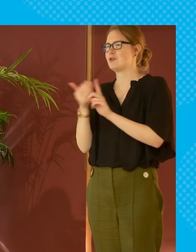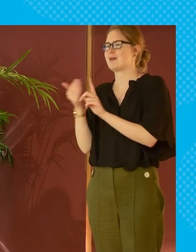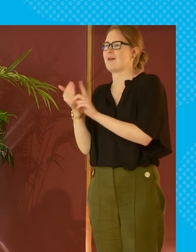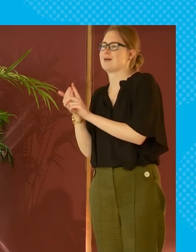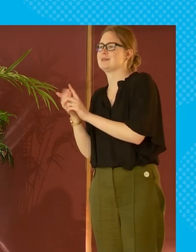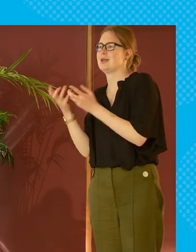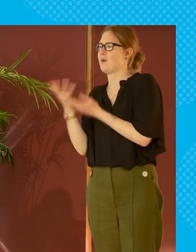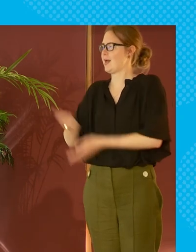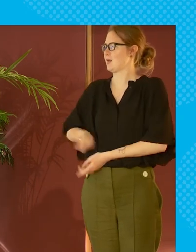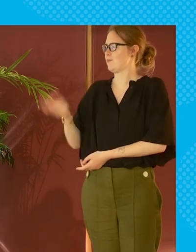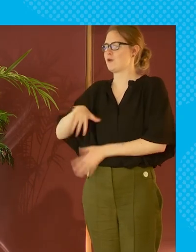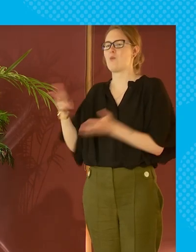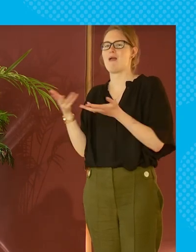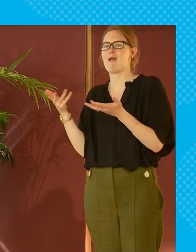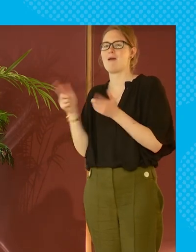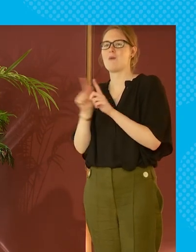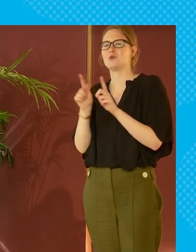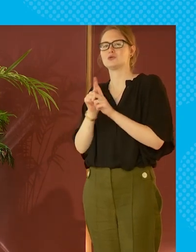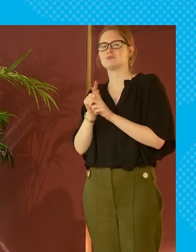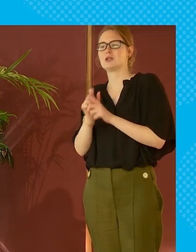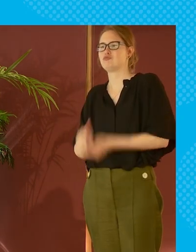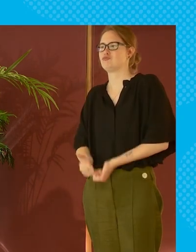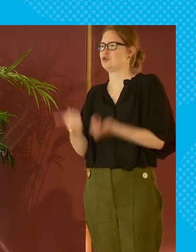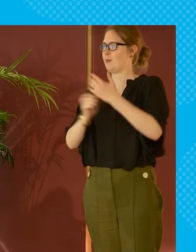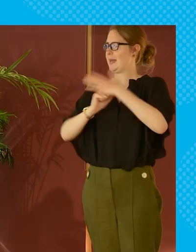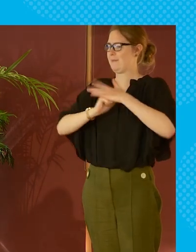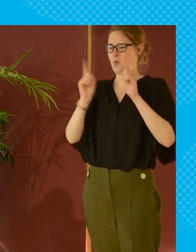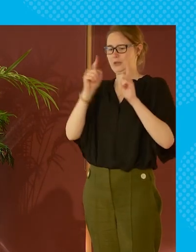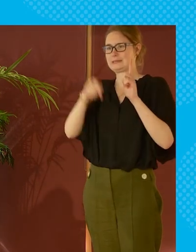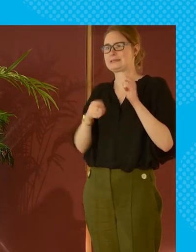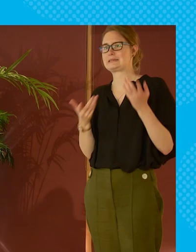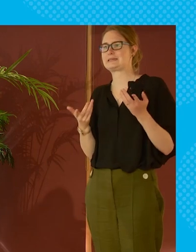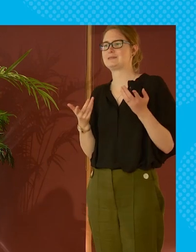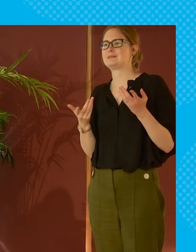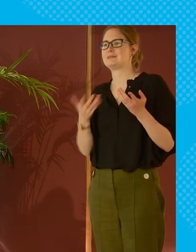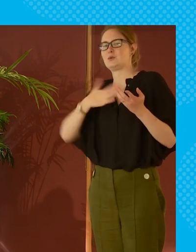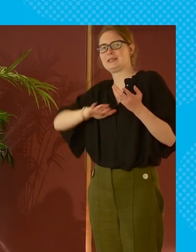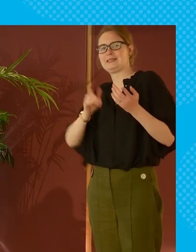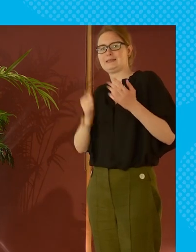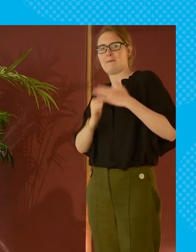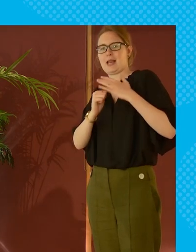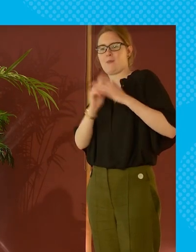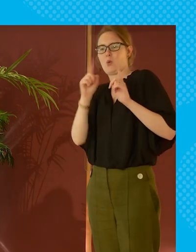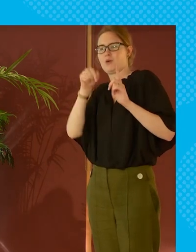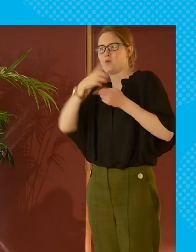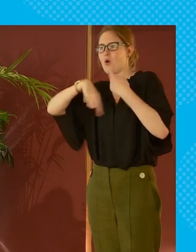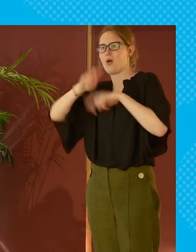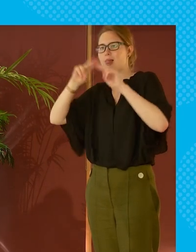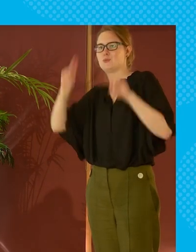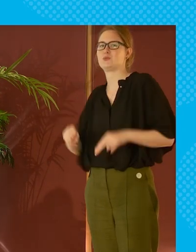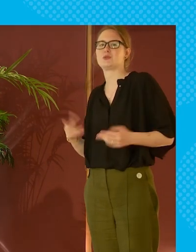recognize where income can come from but actually what is a good minimum we want in this nation